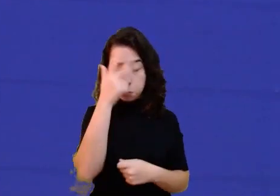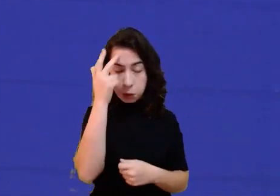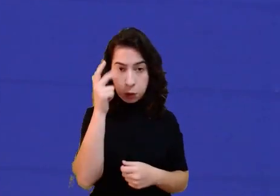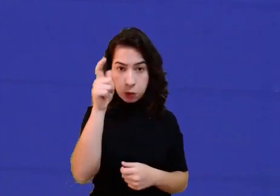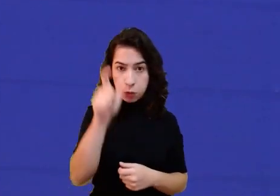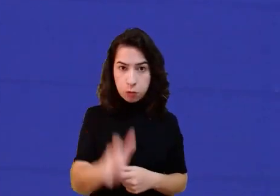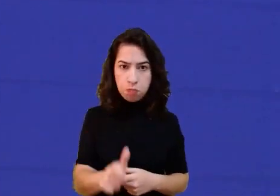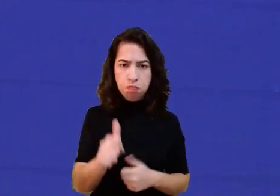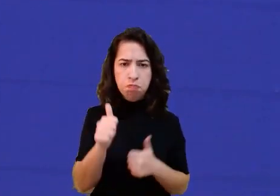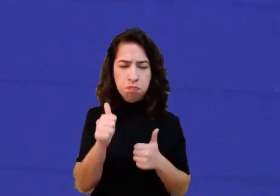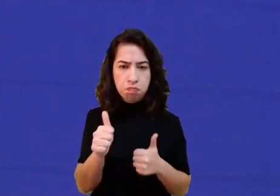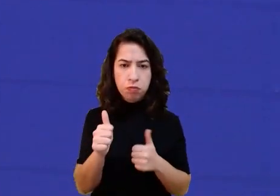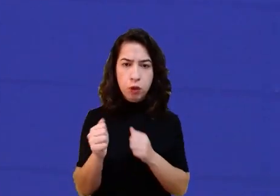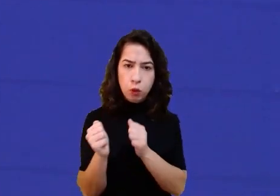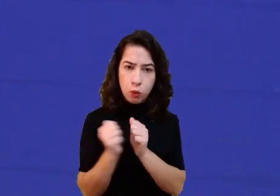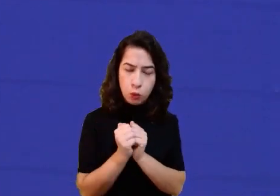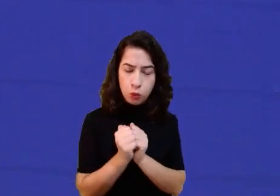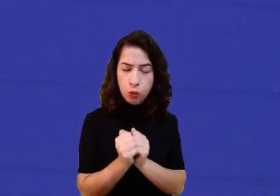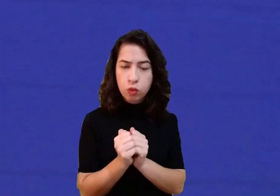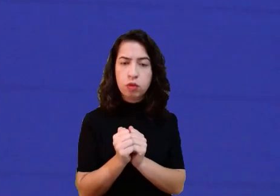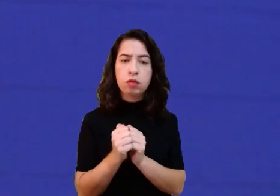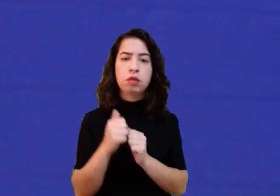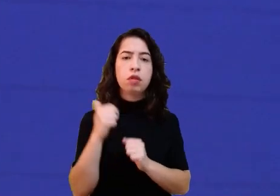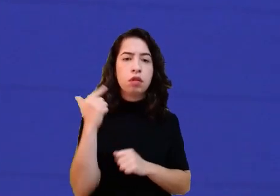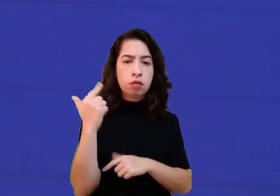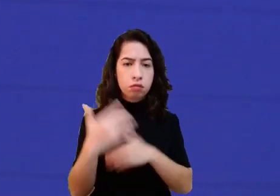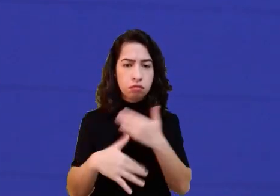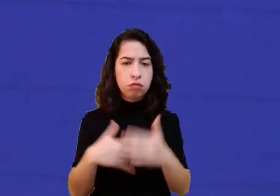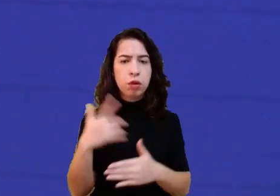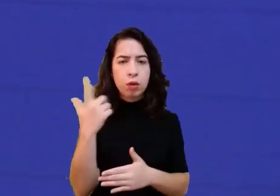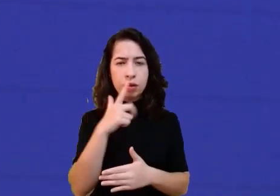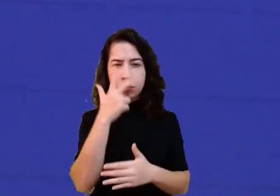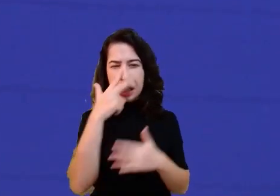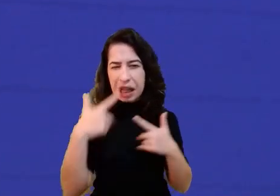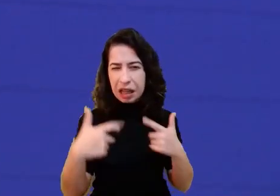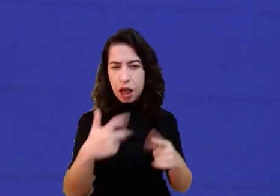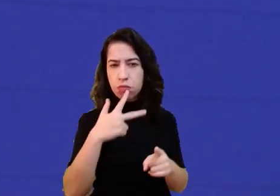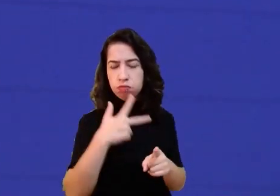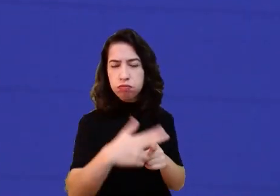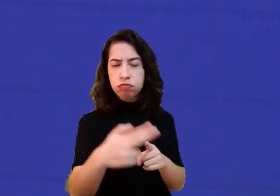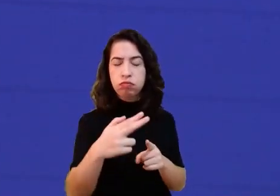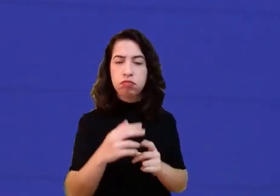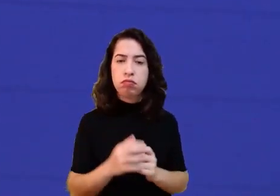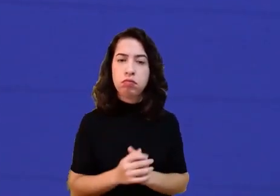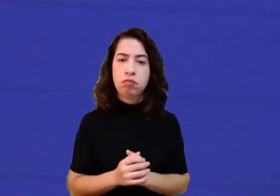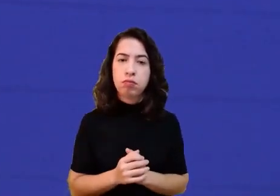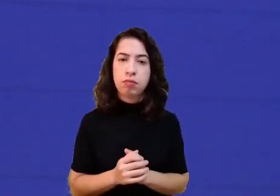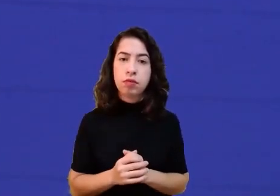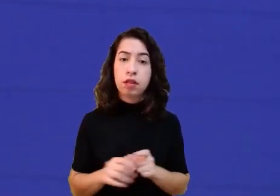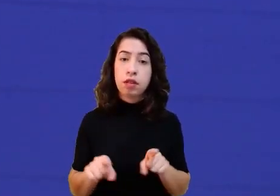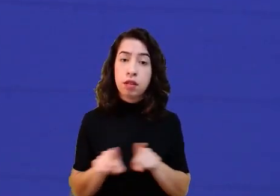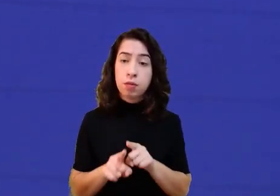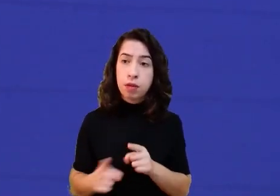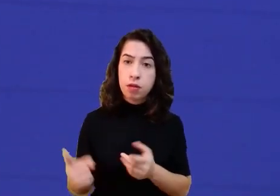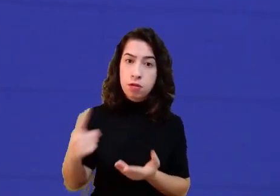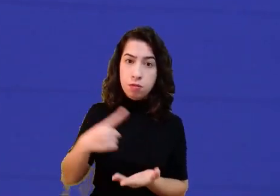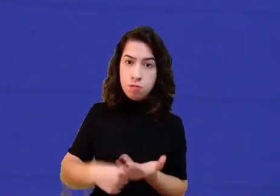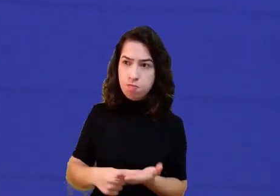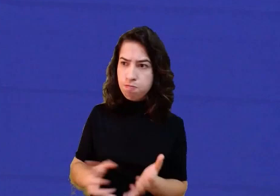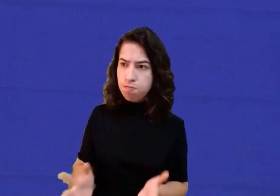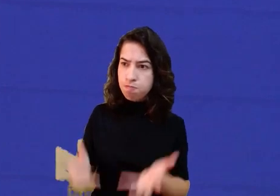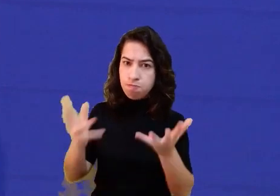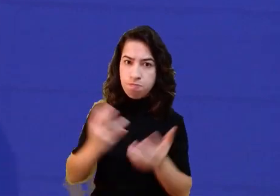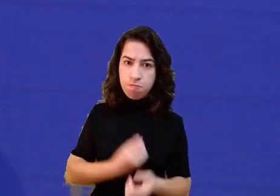new idea, and we need people to walk with us in this war, with this commitment to